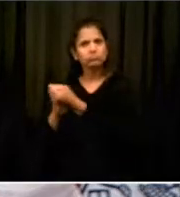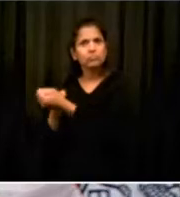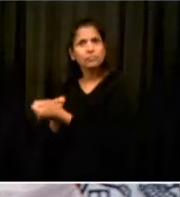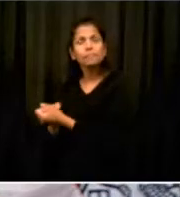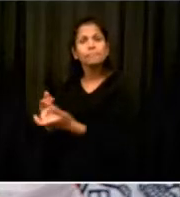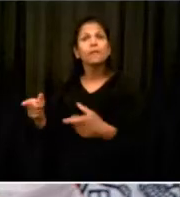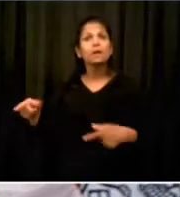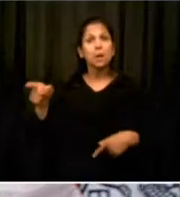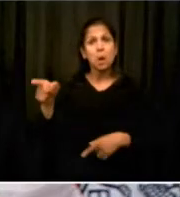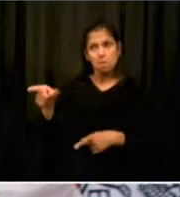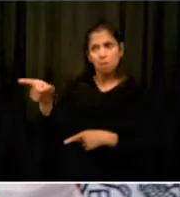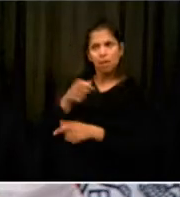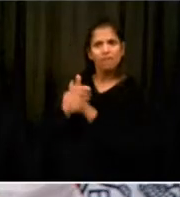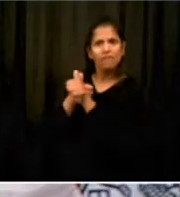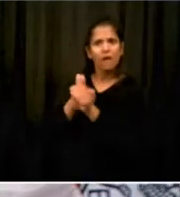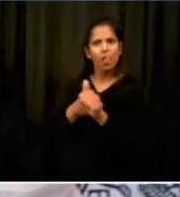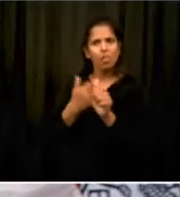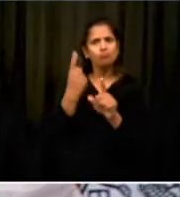Julia from the Post.